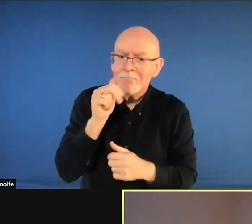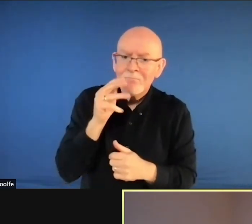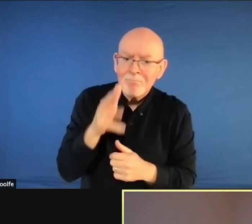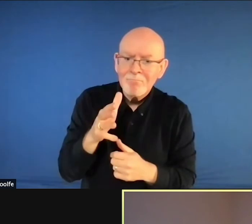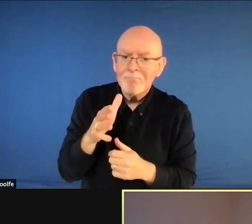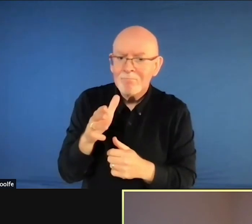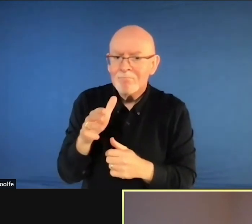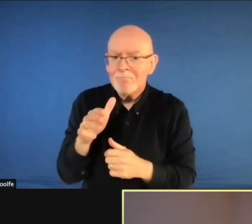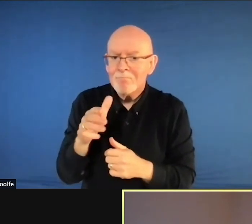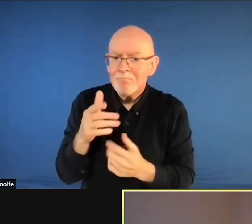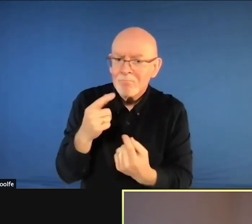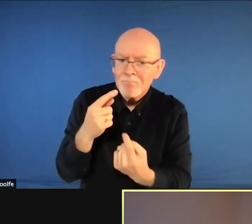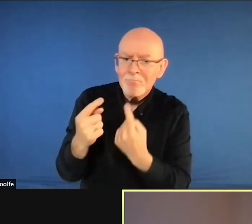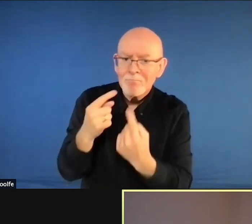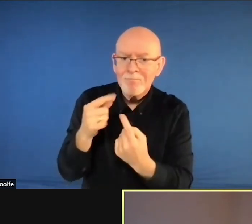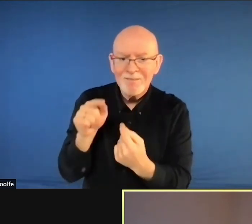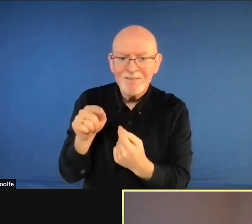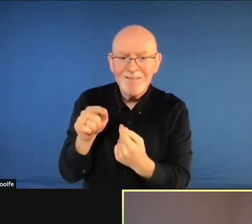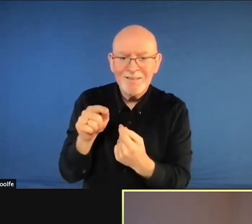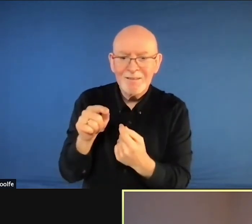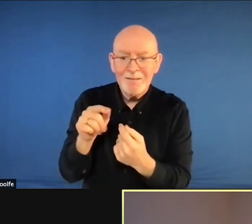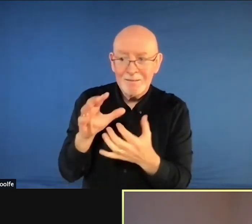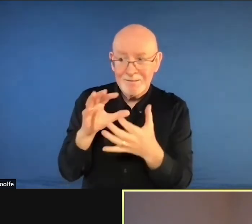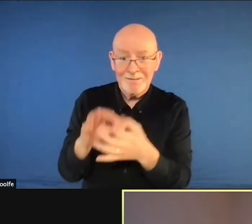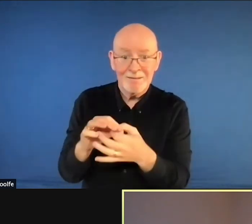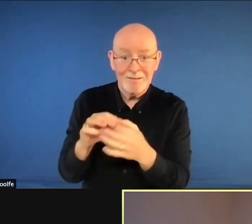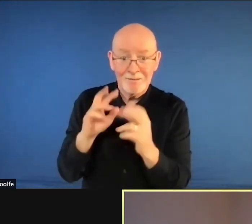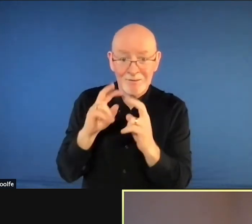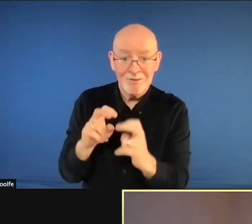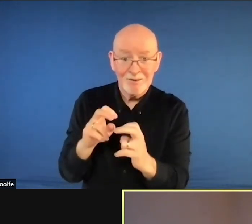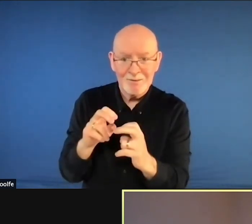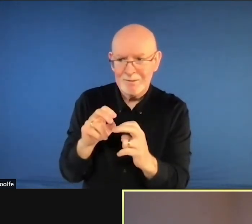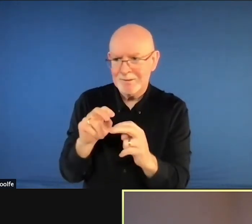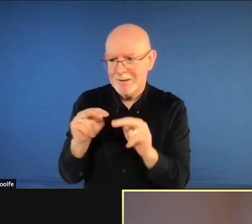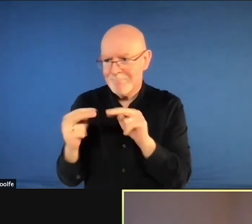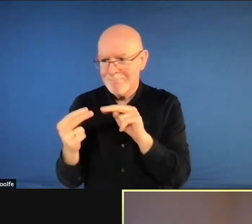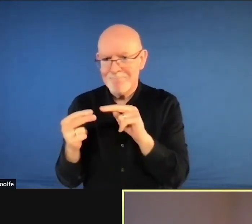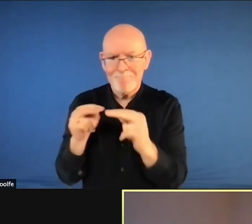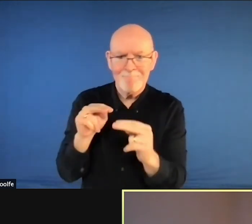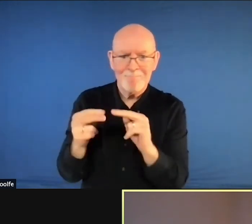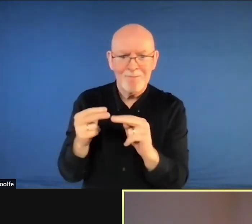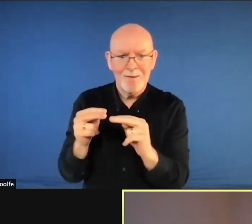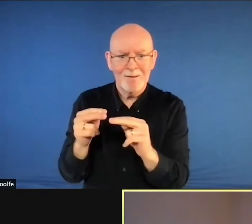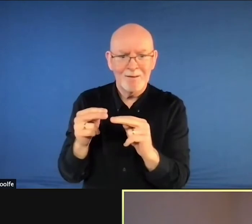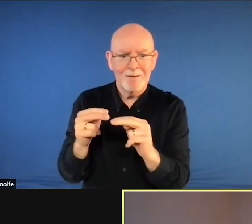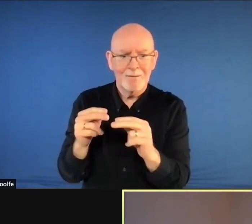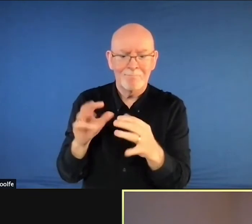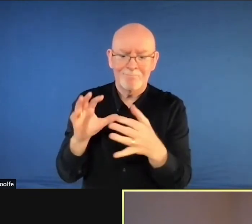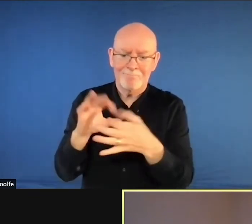are looked at from an international protection perspective. So